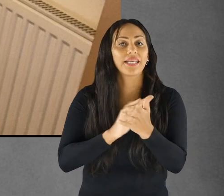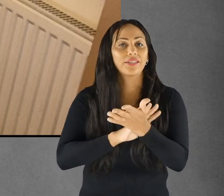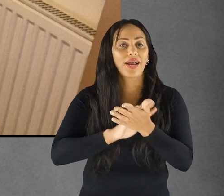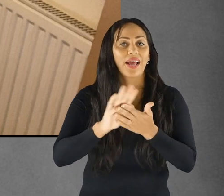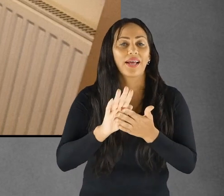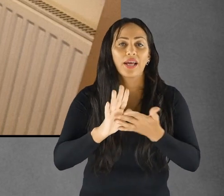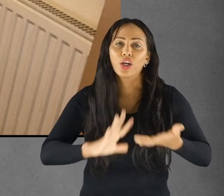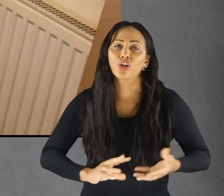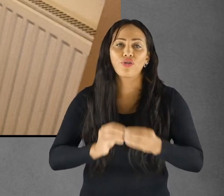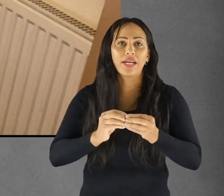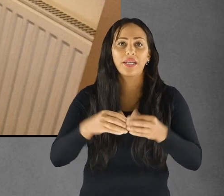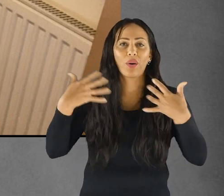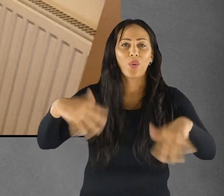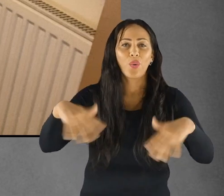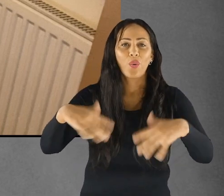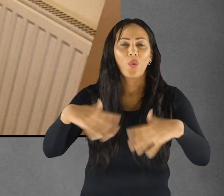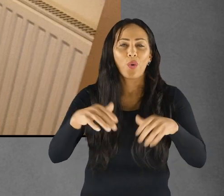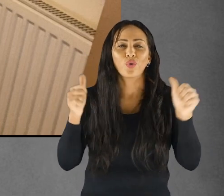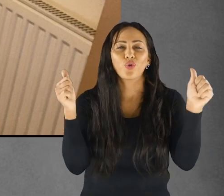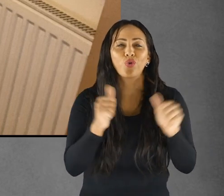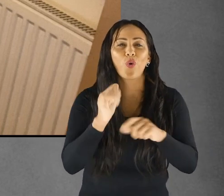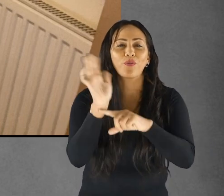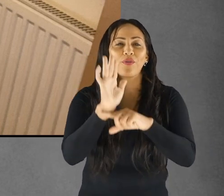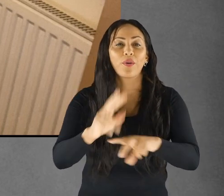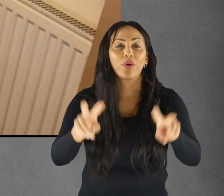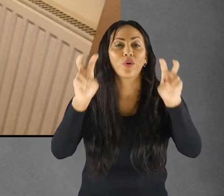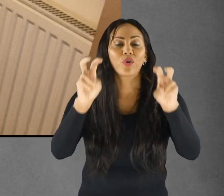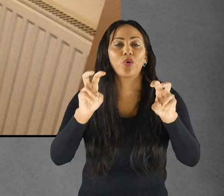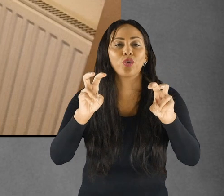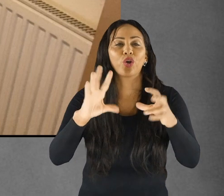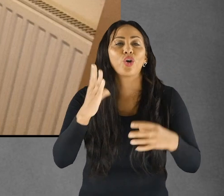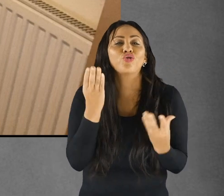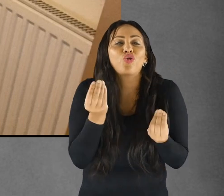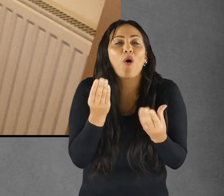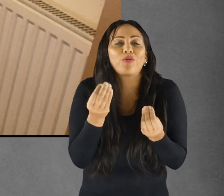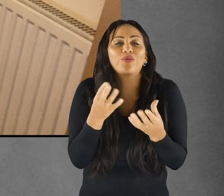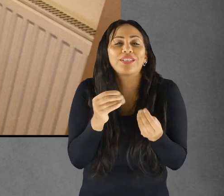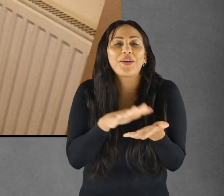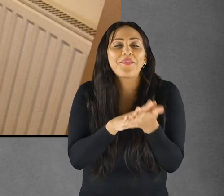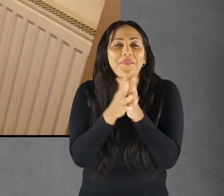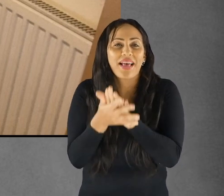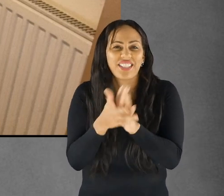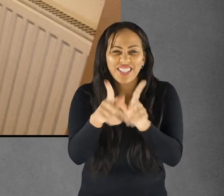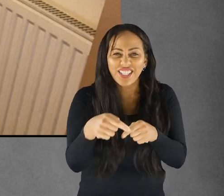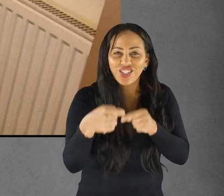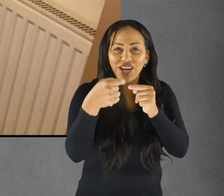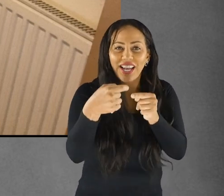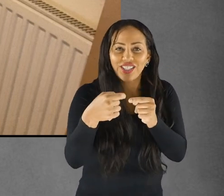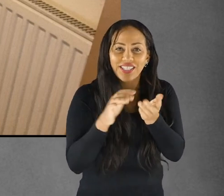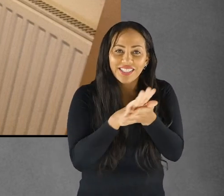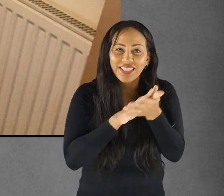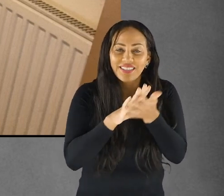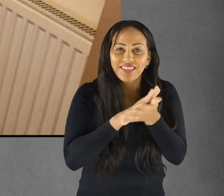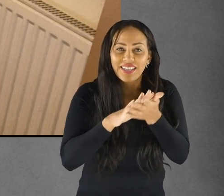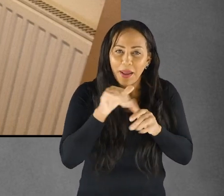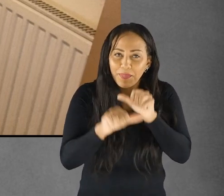Alexandrina Hemsley created an inspiring reflective short film titled Soft Mess that challenges definitions